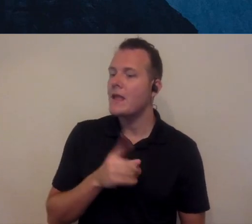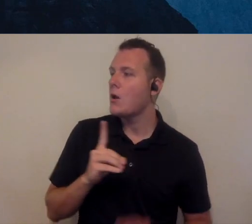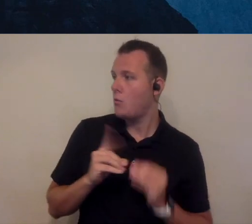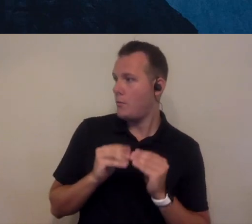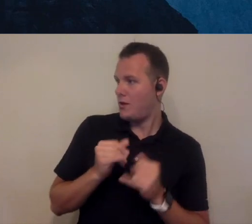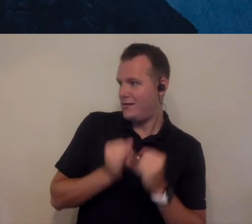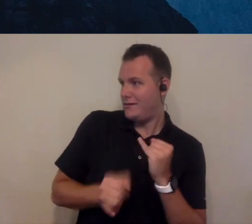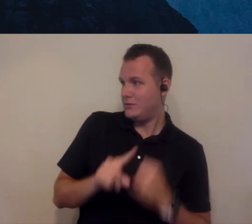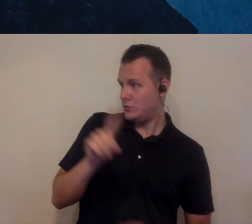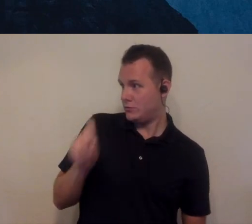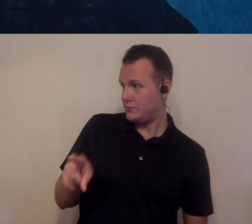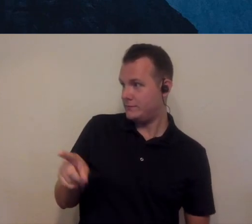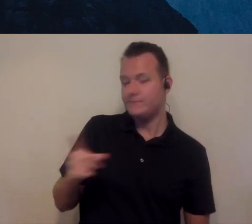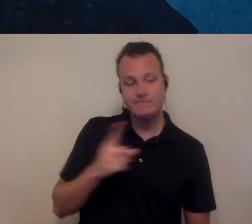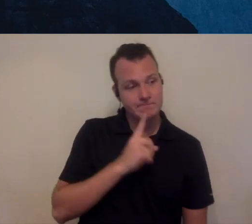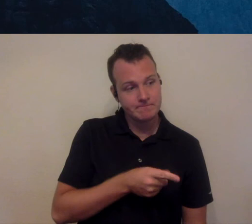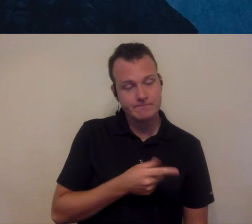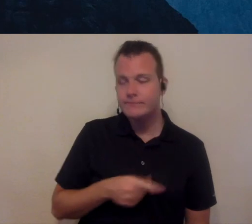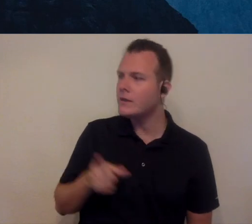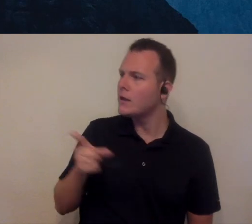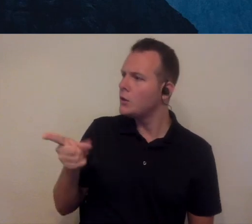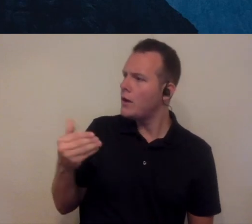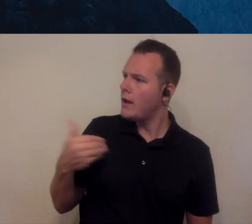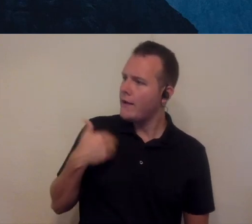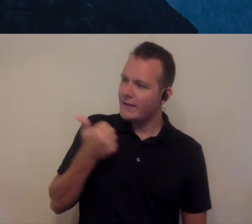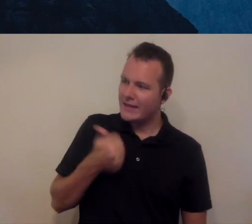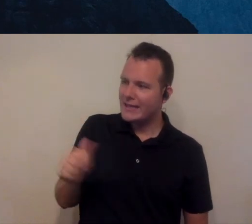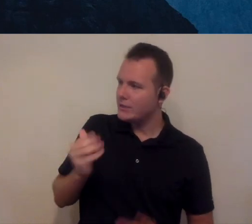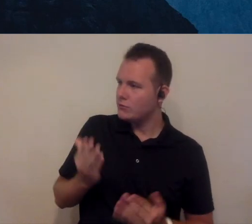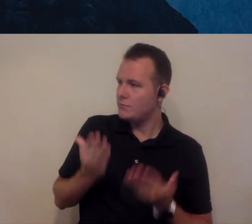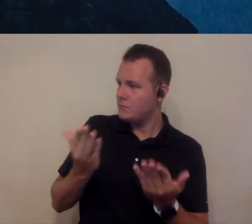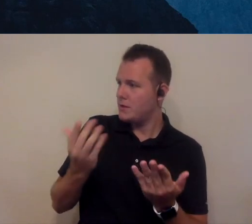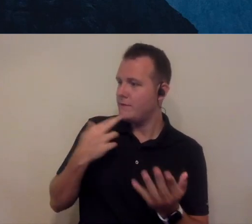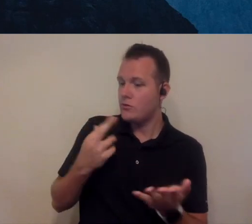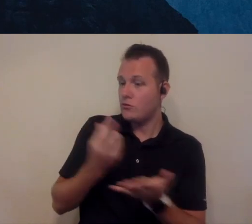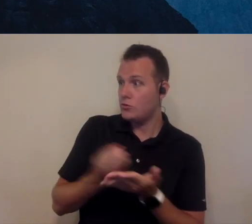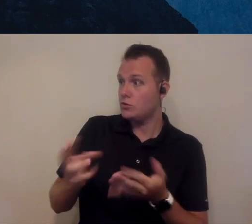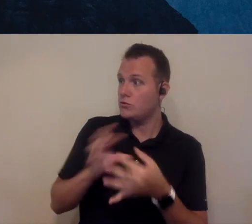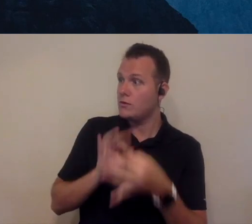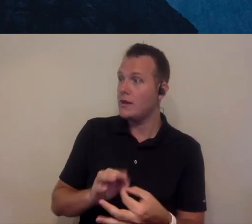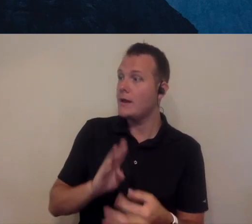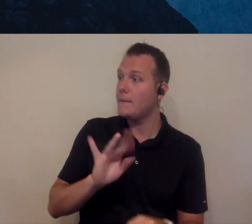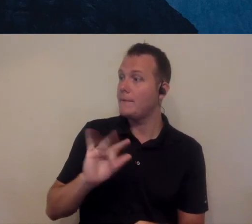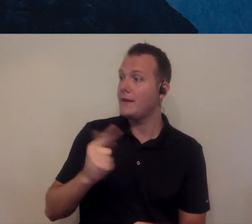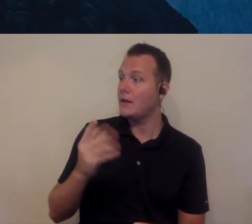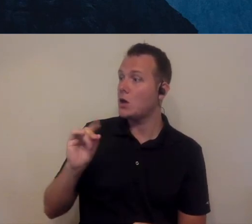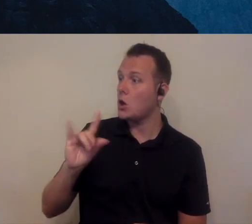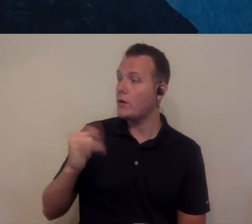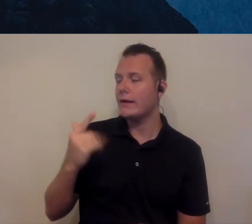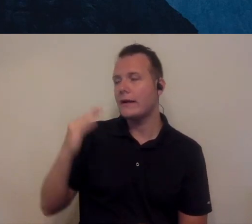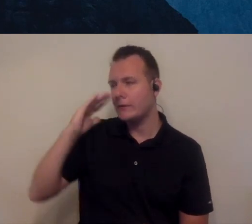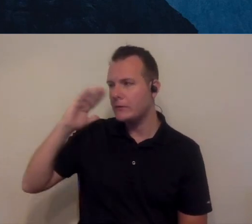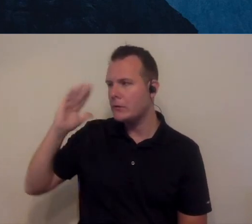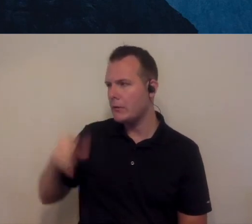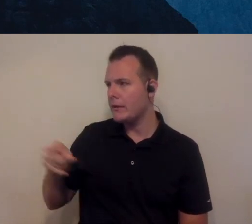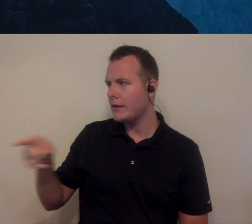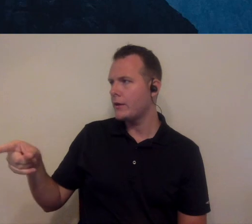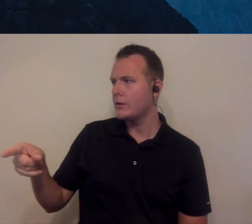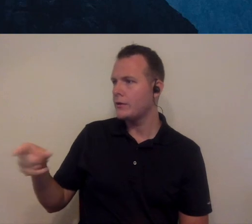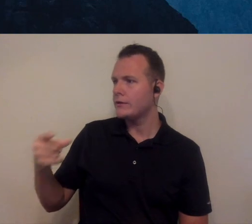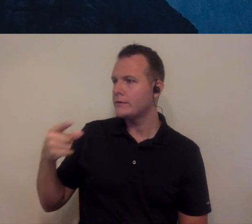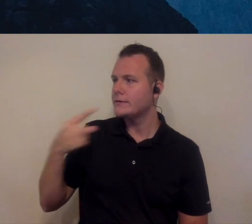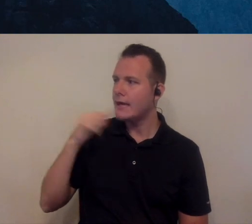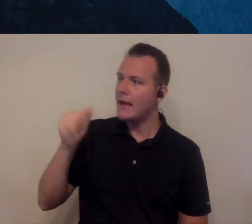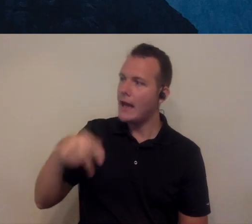Great. And it looks like we have one last question. Sure. Do you have any recommendations for resources related to billing and coding? And I know